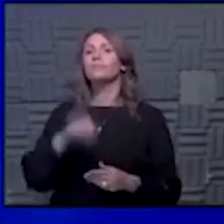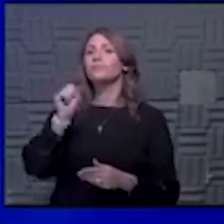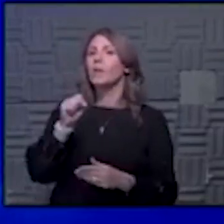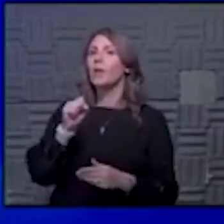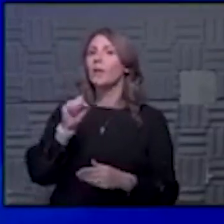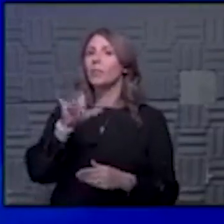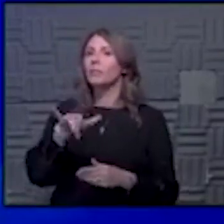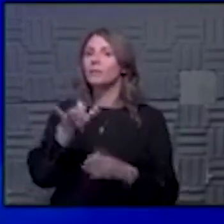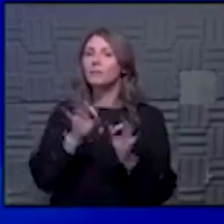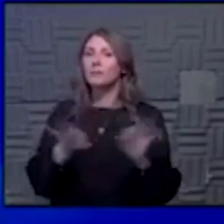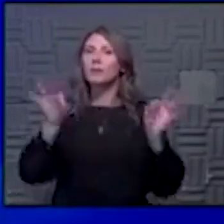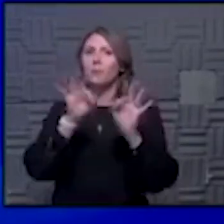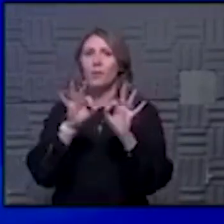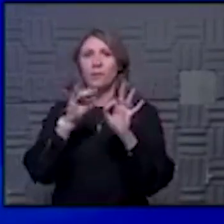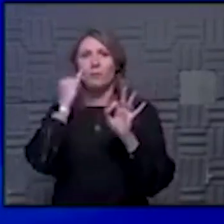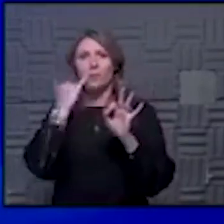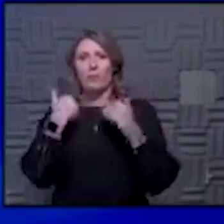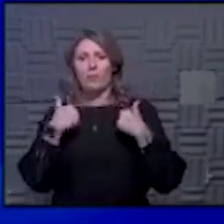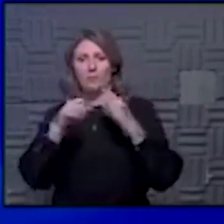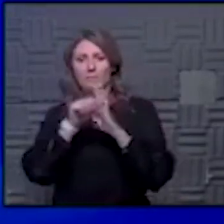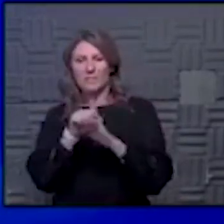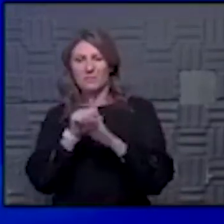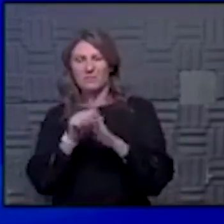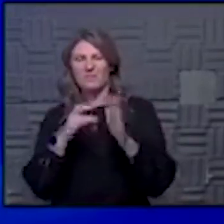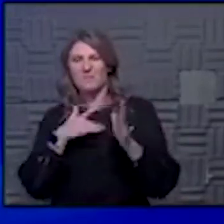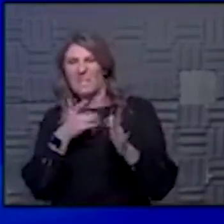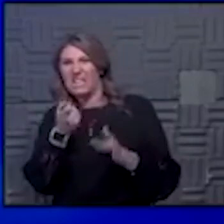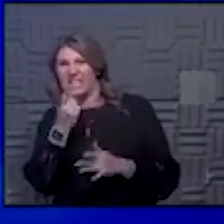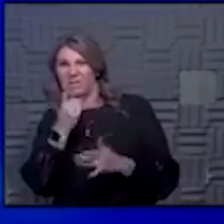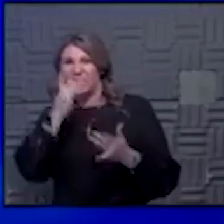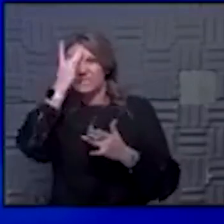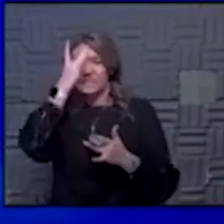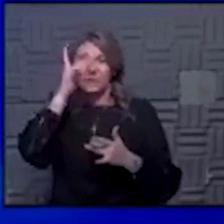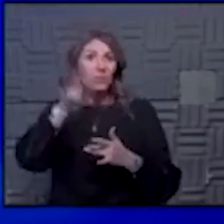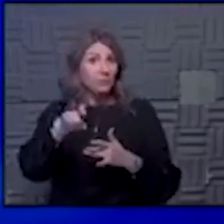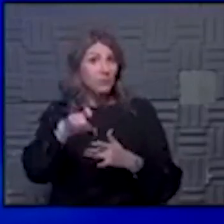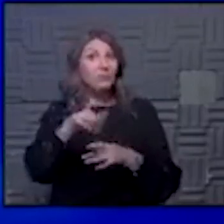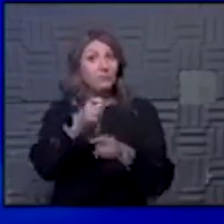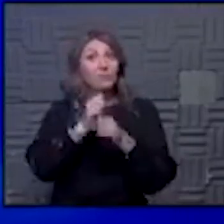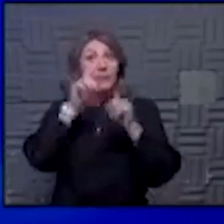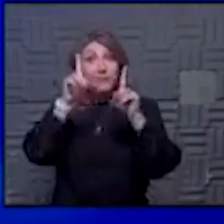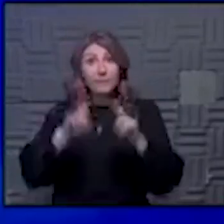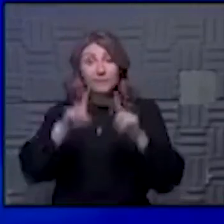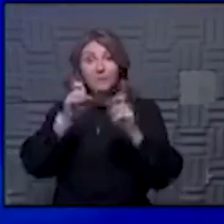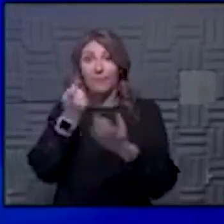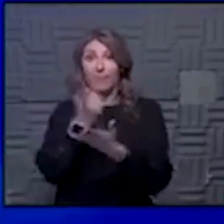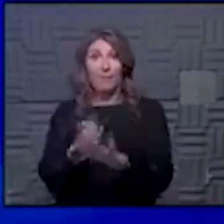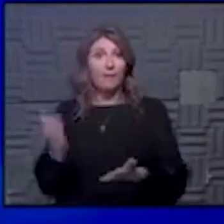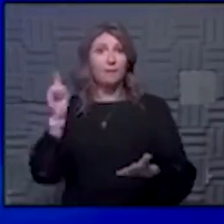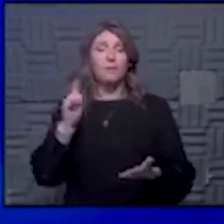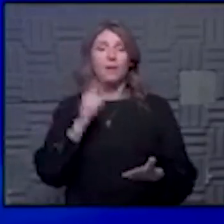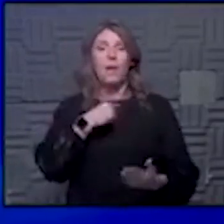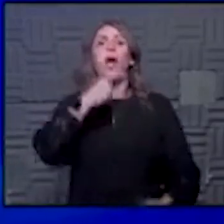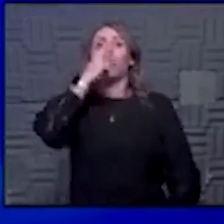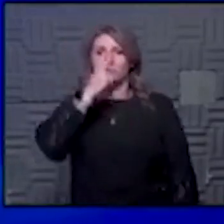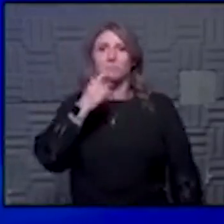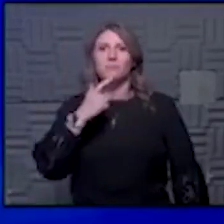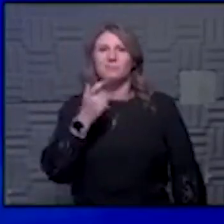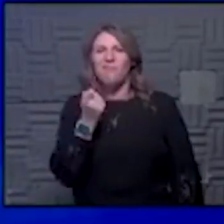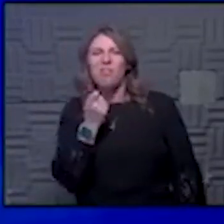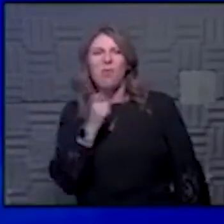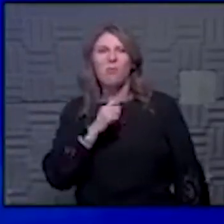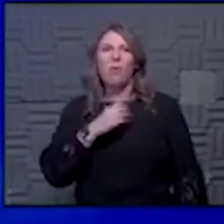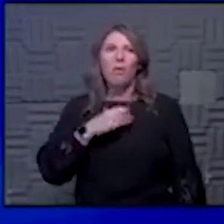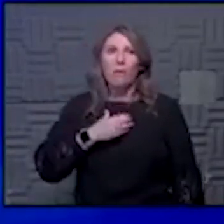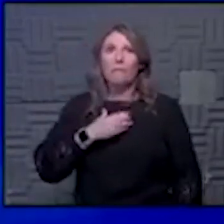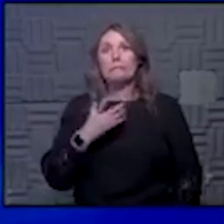important. And if you have symptoms that makes you feel a little sick, then you have to get tested. And so, last week I had a sneeze and I had a little bit of cough. I